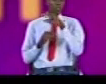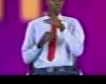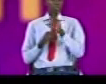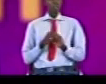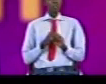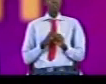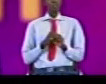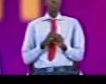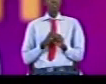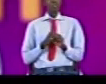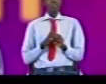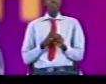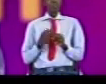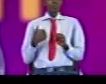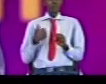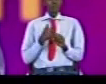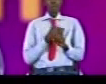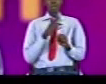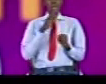and we are dead to sin,